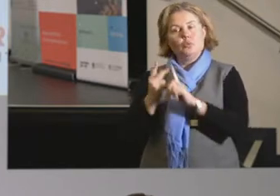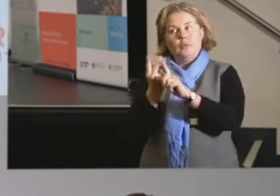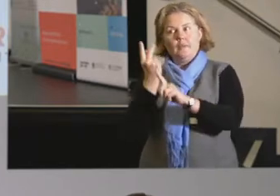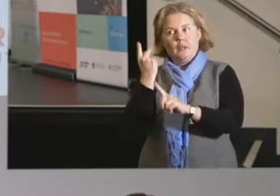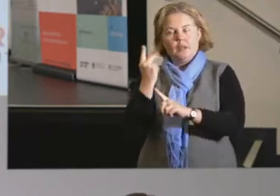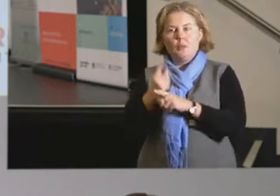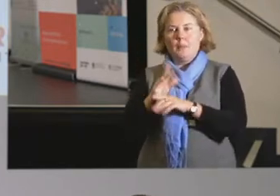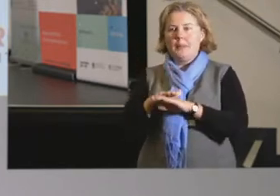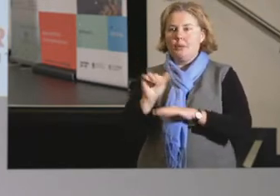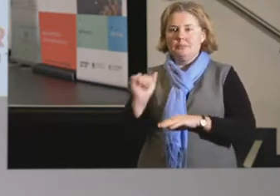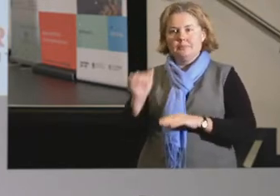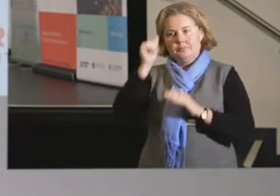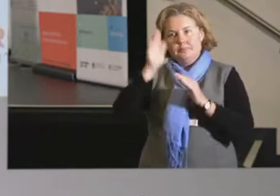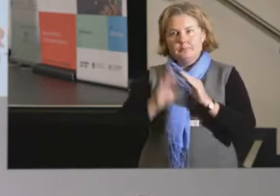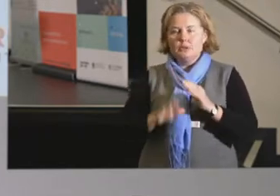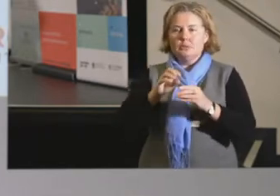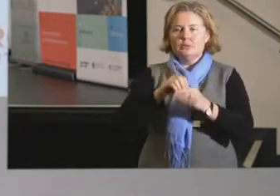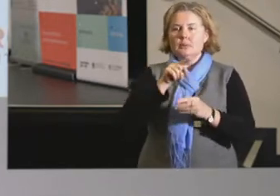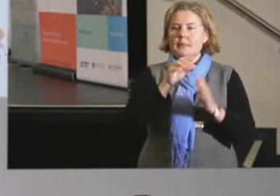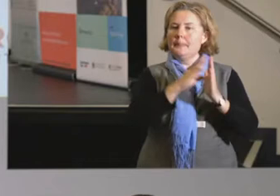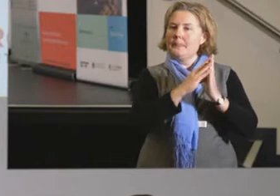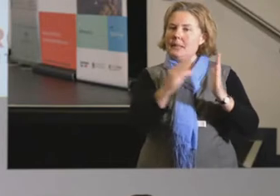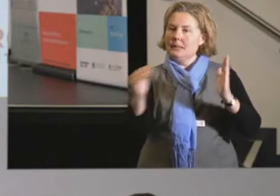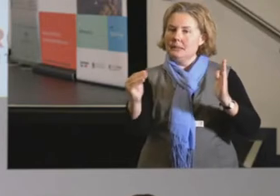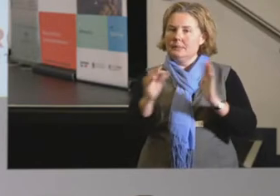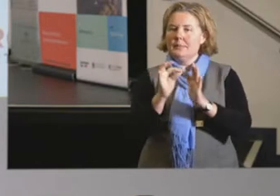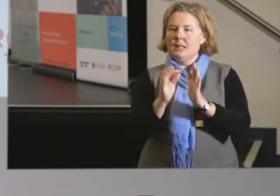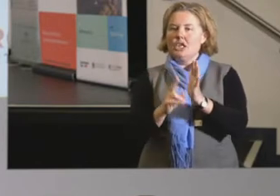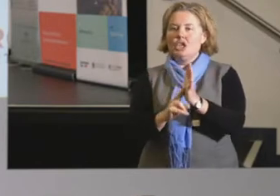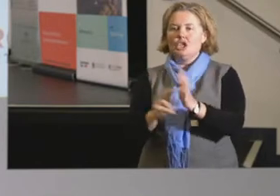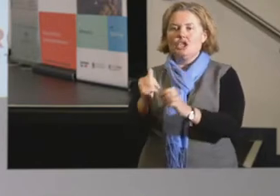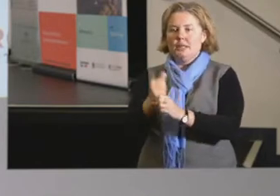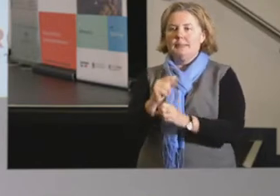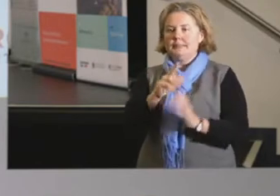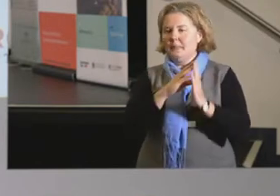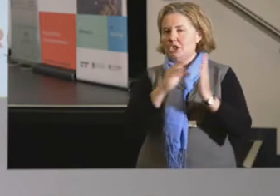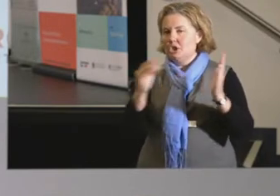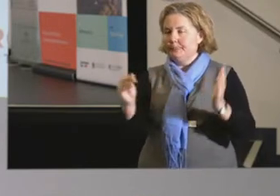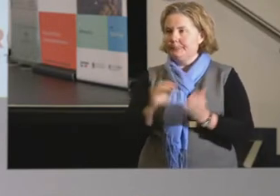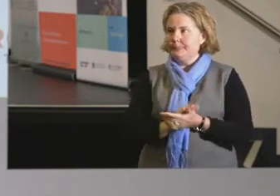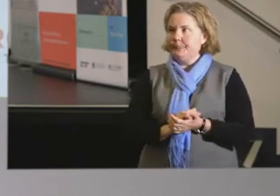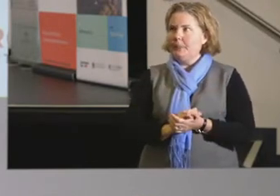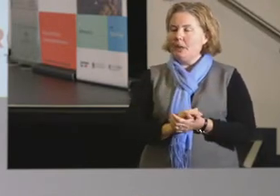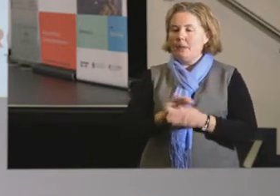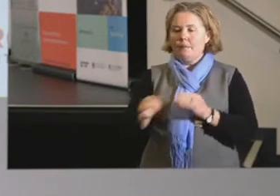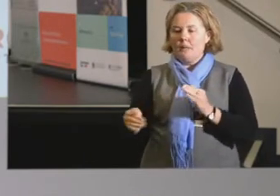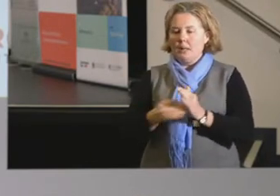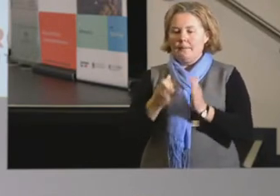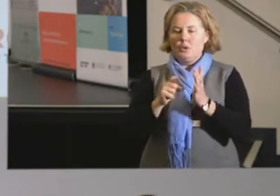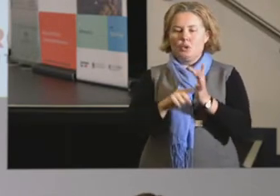in Papua New Guinea. And finally, but certainly not least, we have Joseph